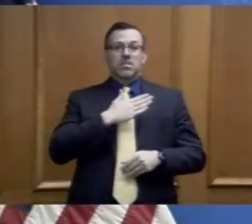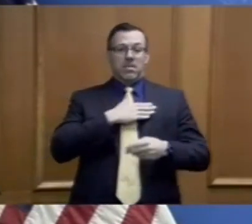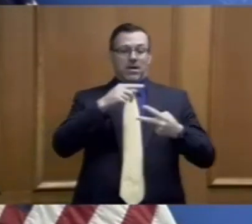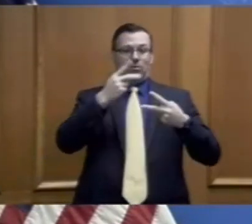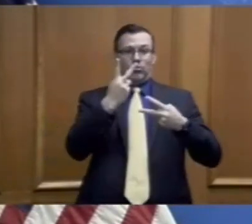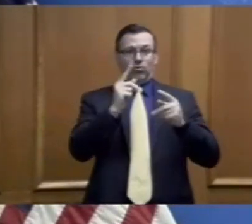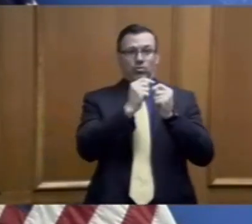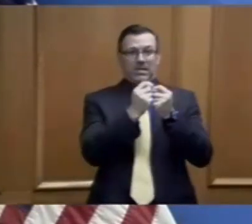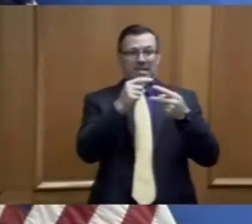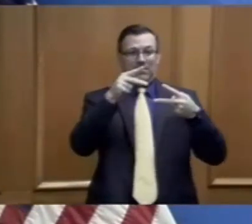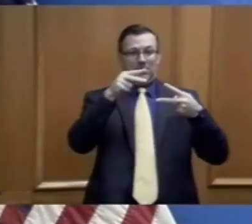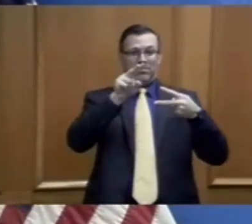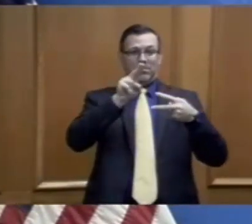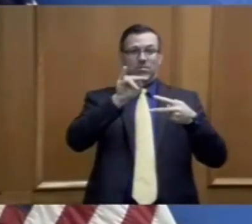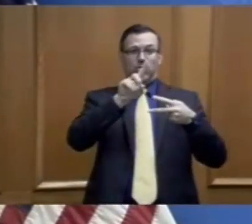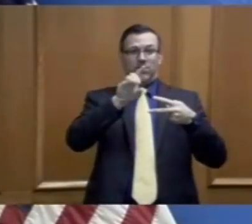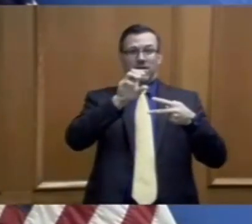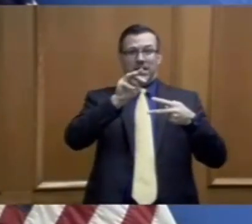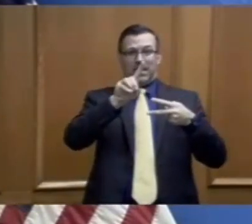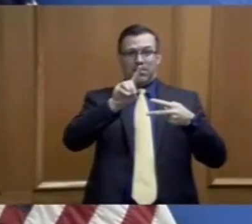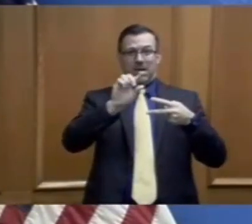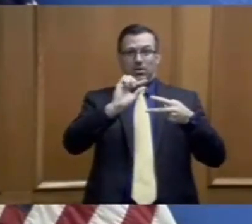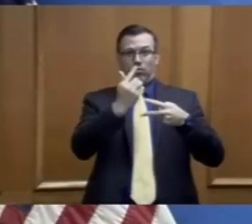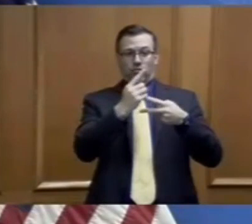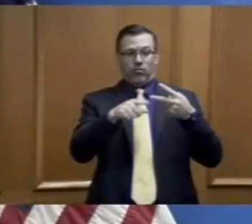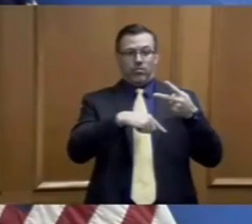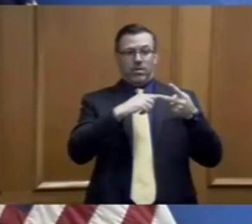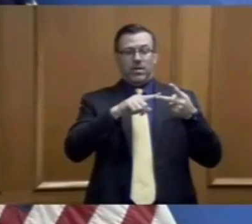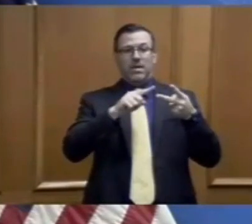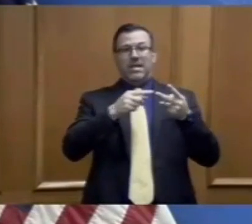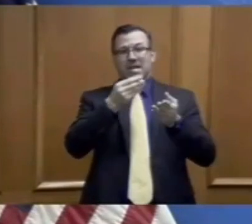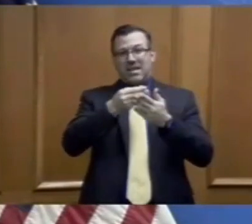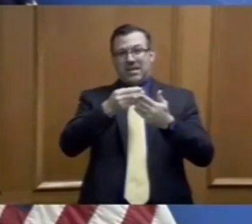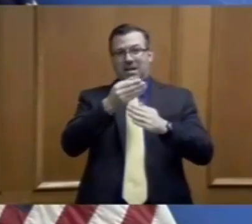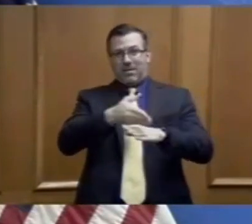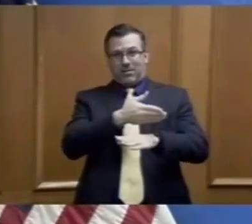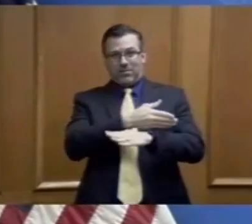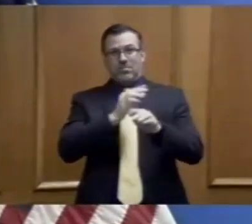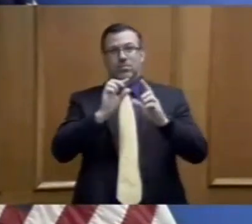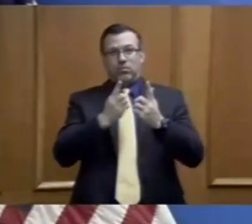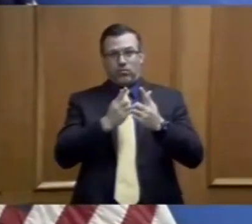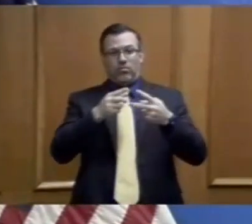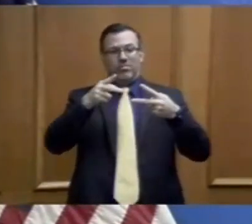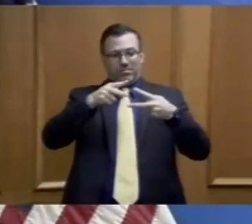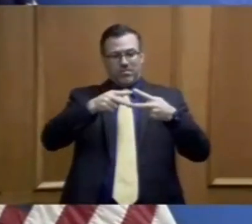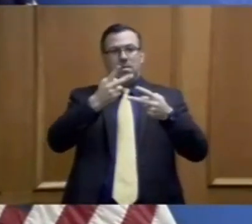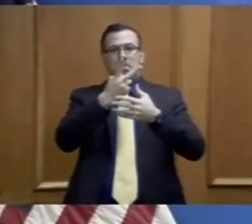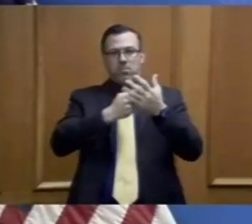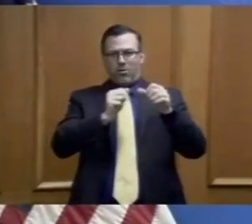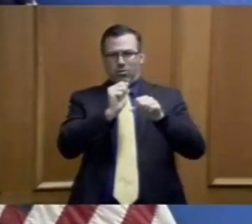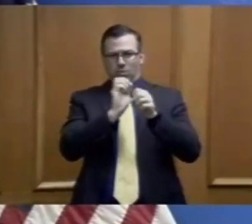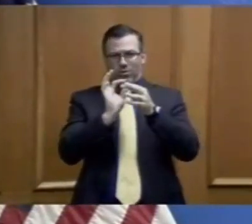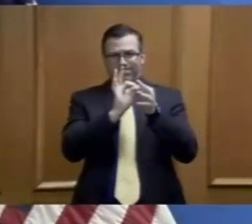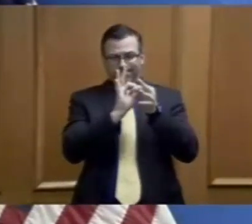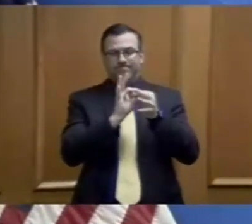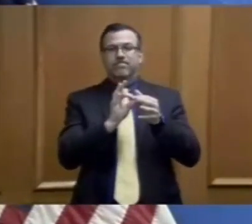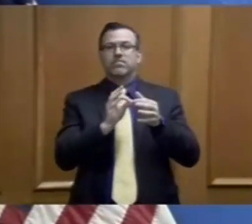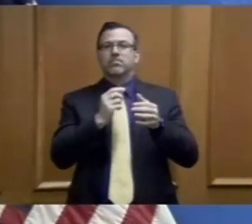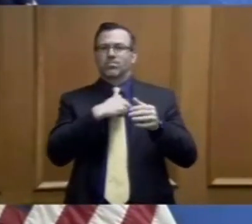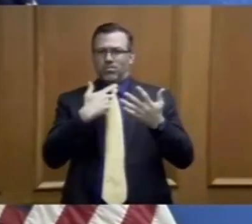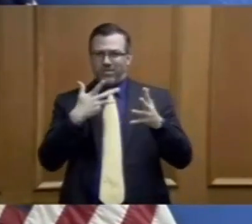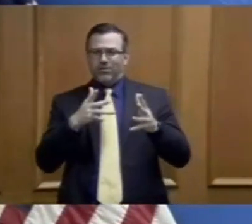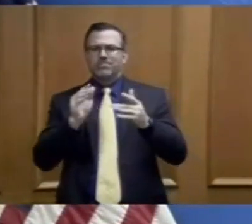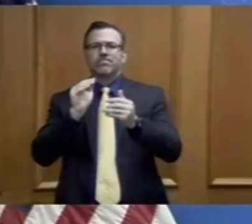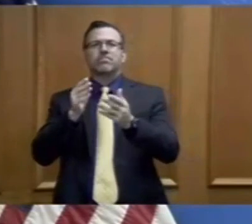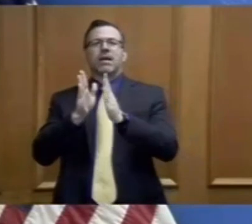Economic Recovery Group with input from health experts, state and local partners, and business and industry leaders